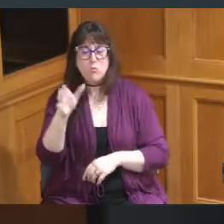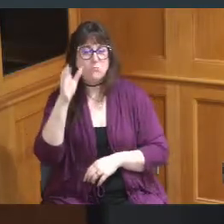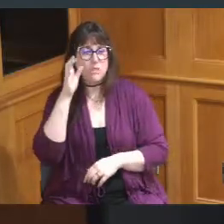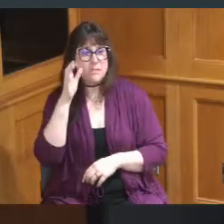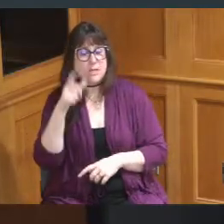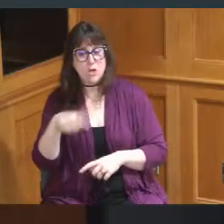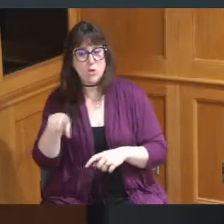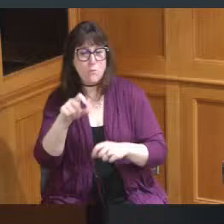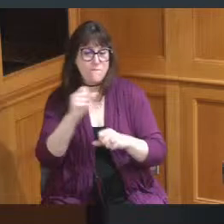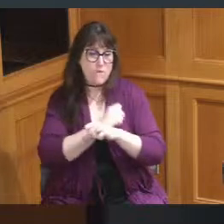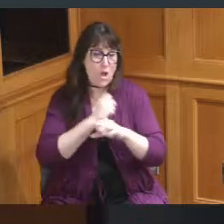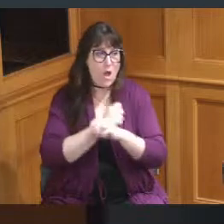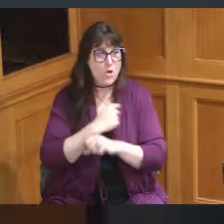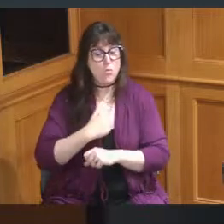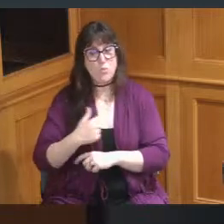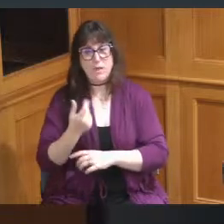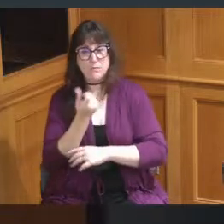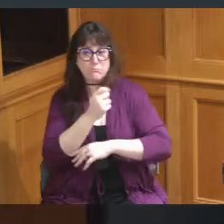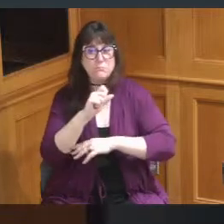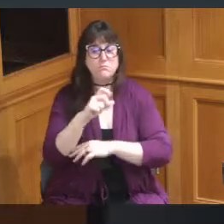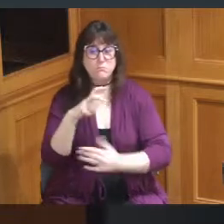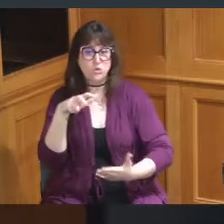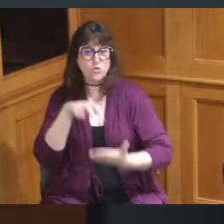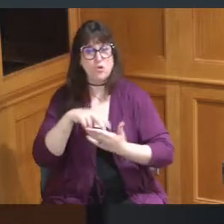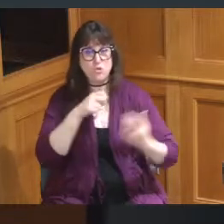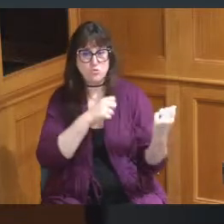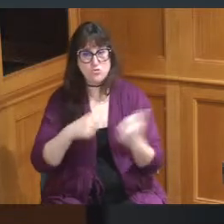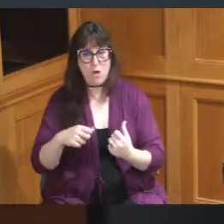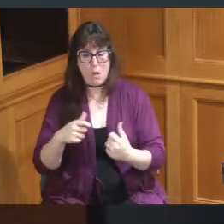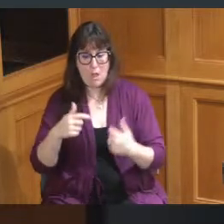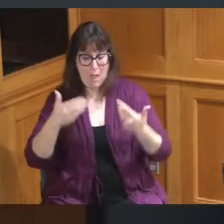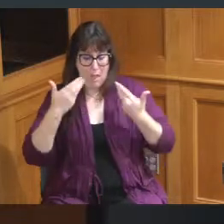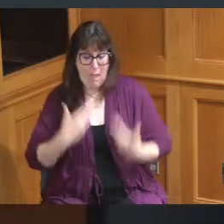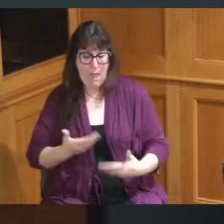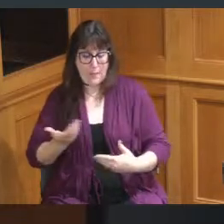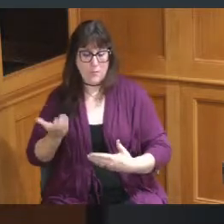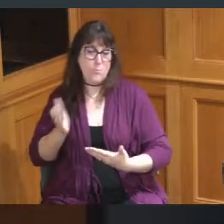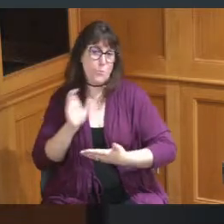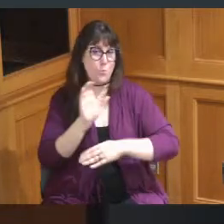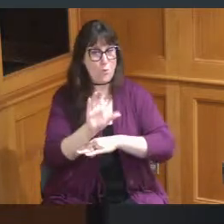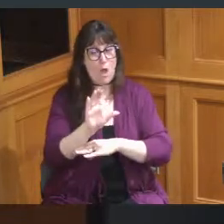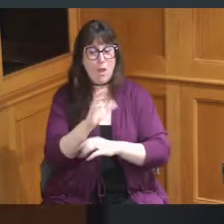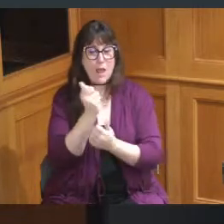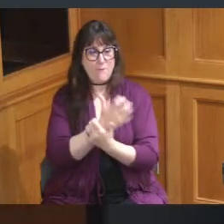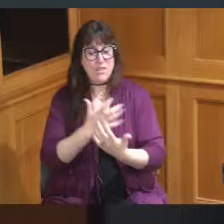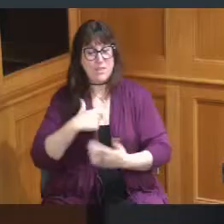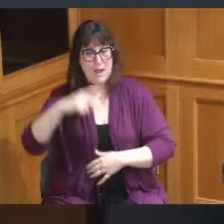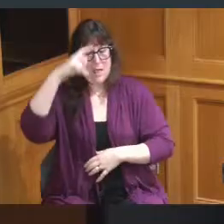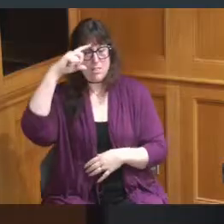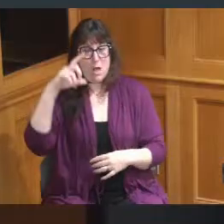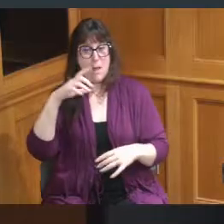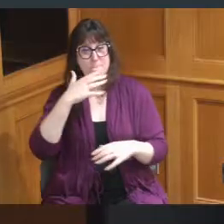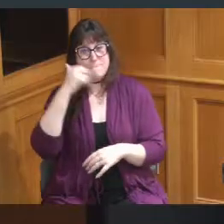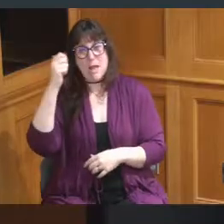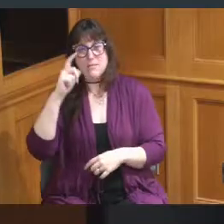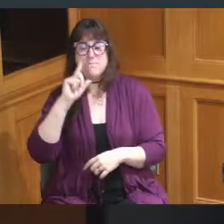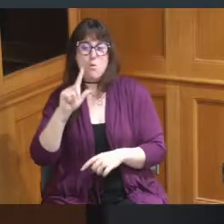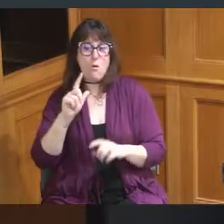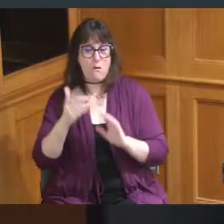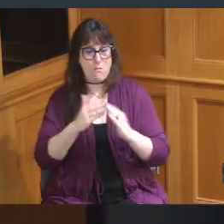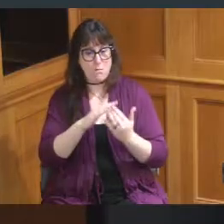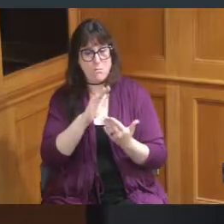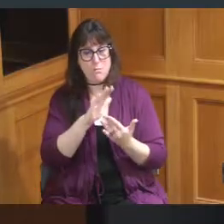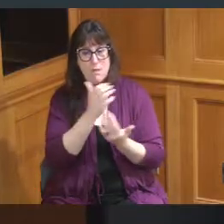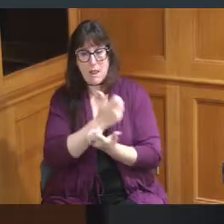strong, and we stood strong. So when I say I've done that, I brought what I thought was good for our county, and I'm really happy about it, and you